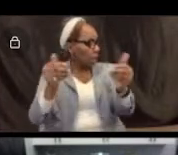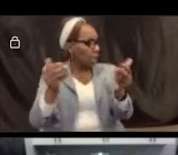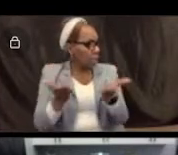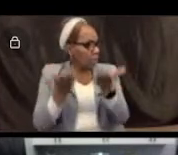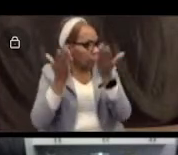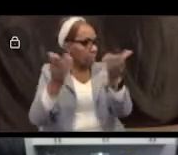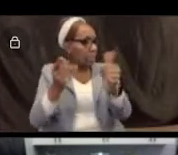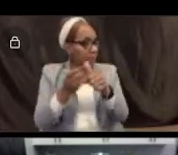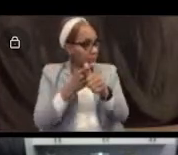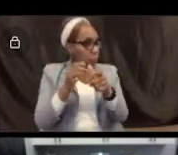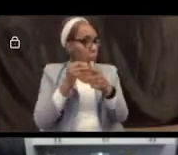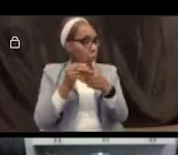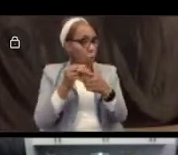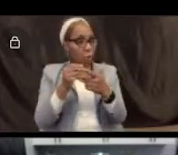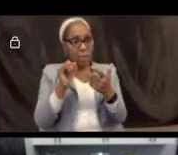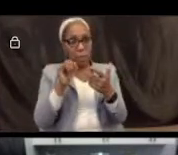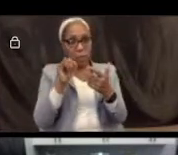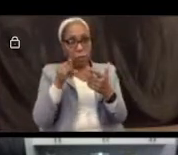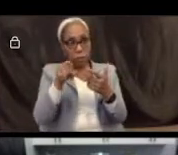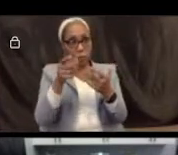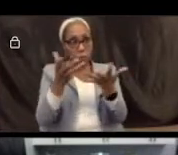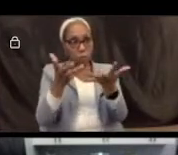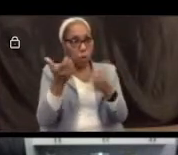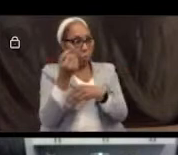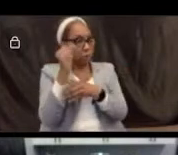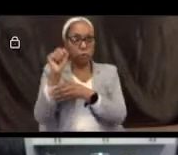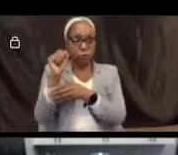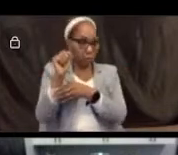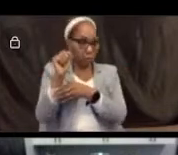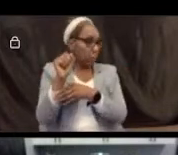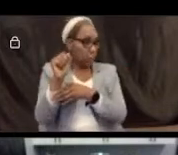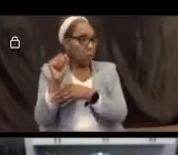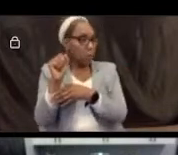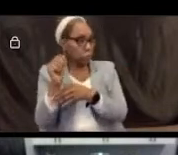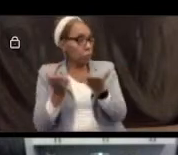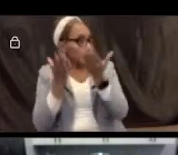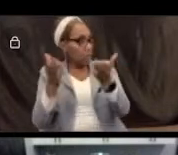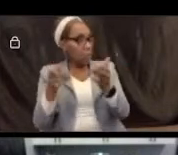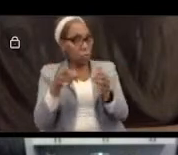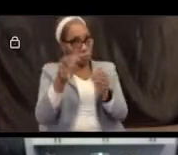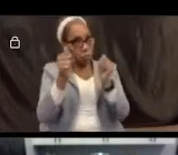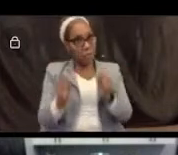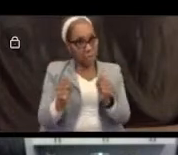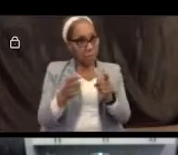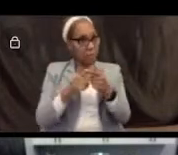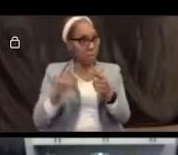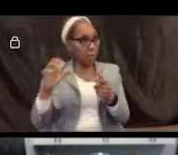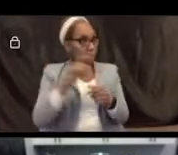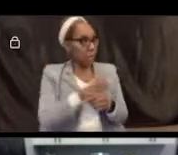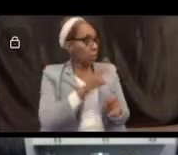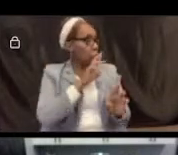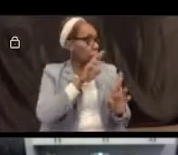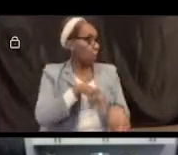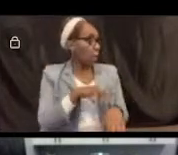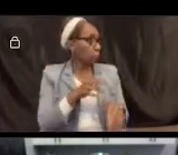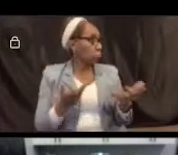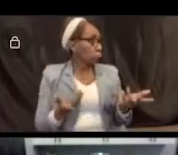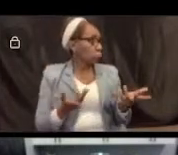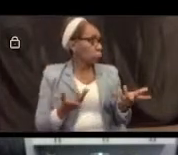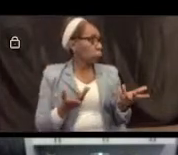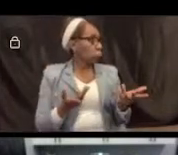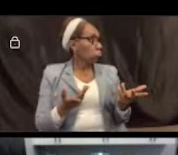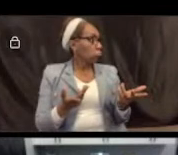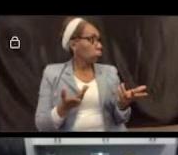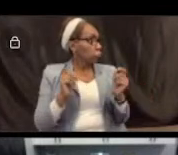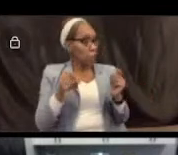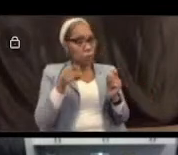presenting first, or if you want the opposition to present, you may, and come back and reply. Okay. You